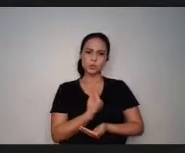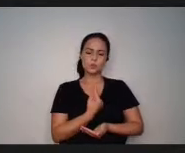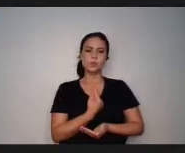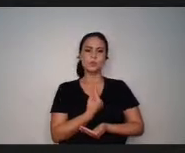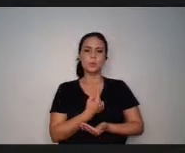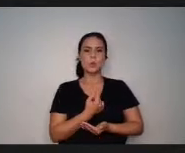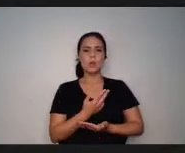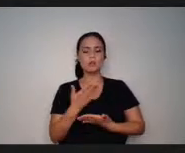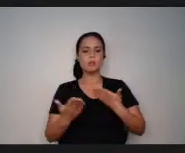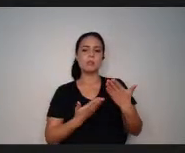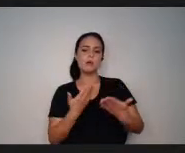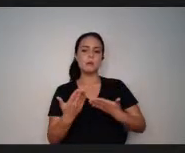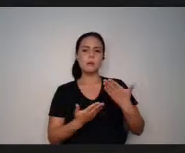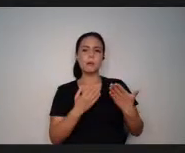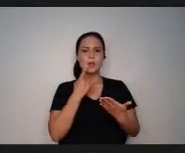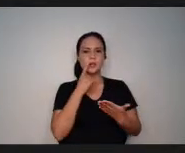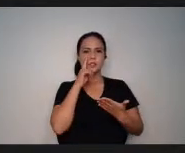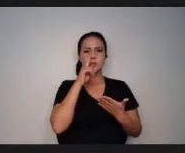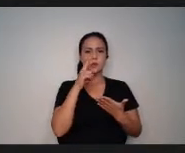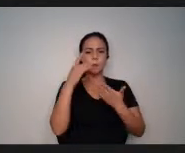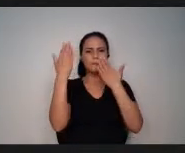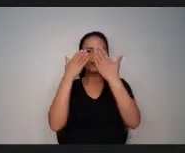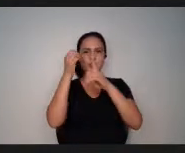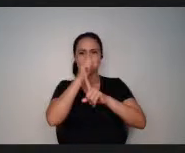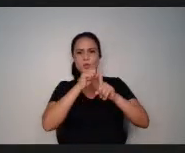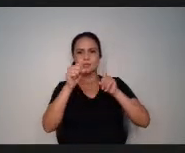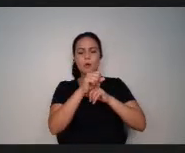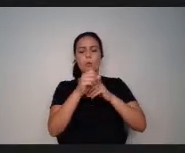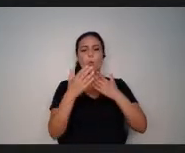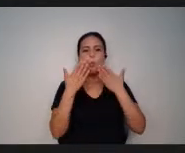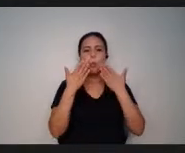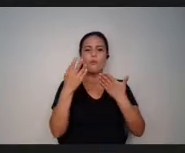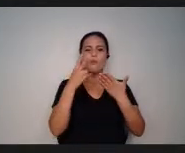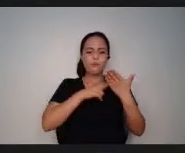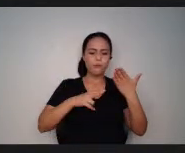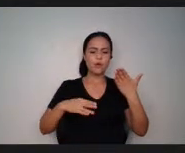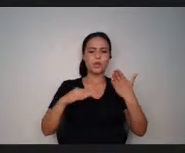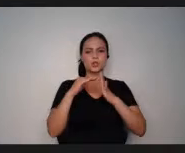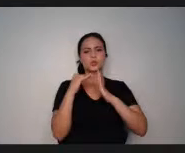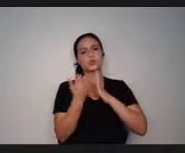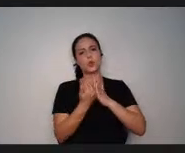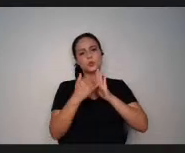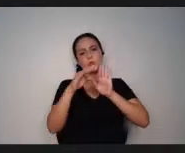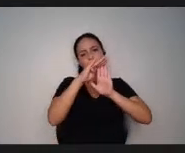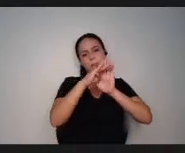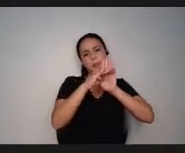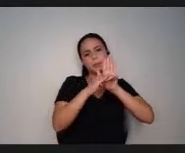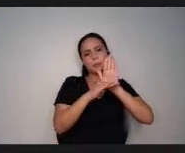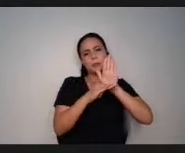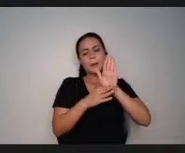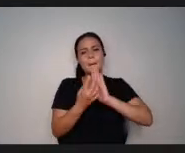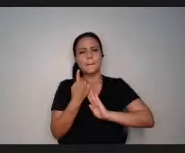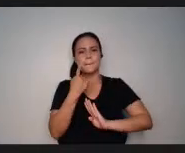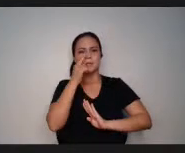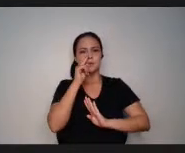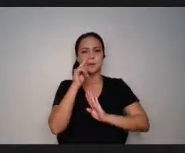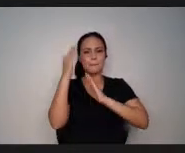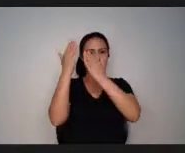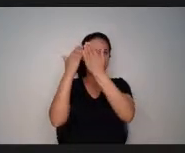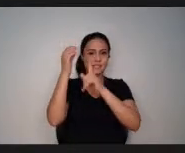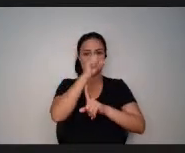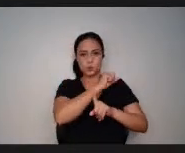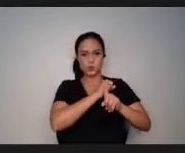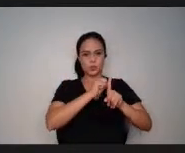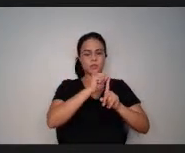which brings the discussion of the risks and taking a look at all the indicators